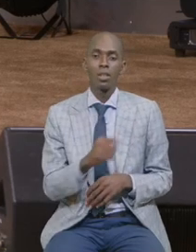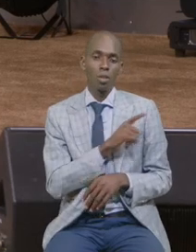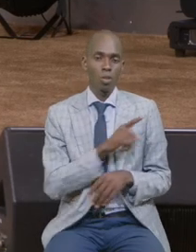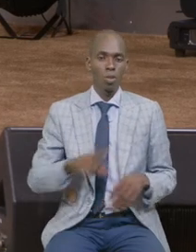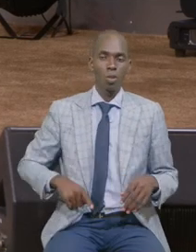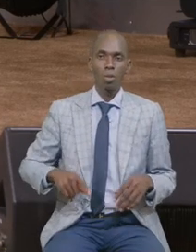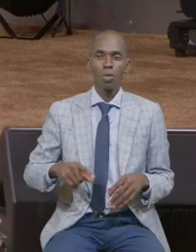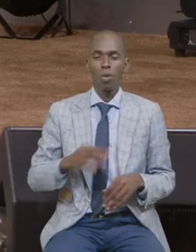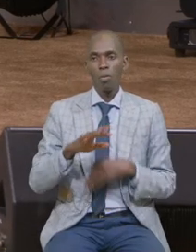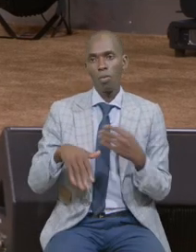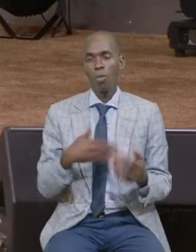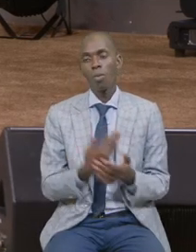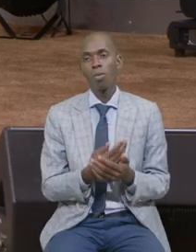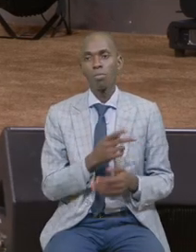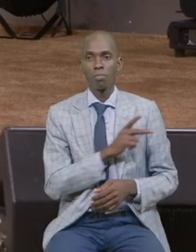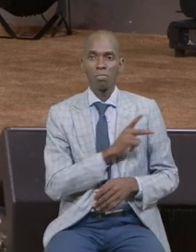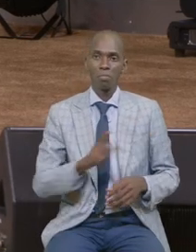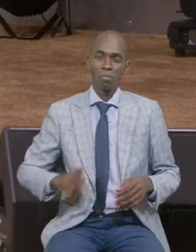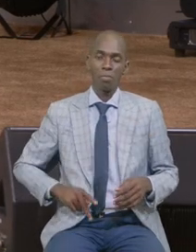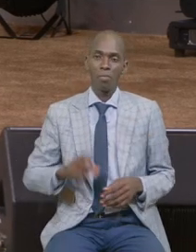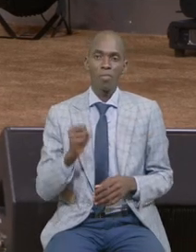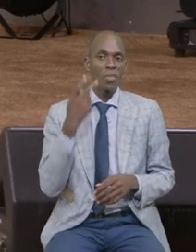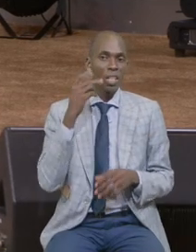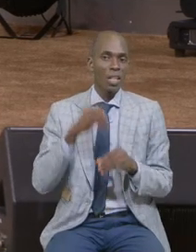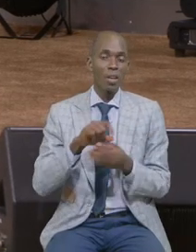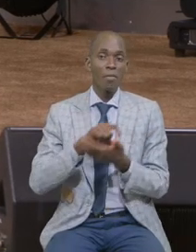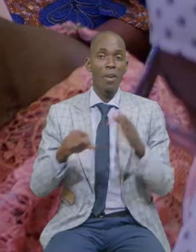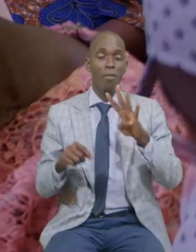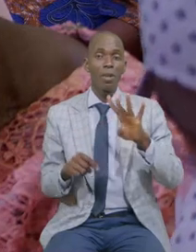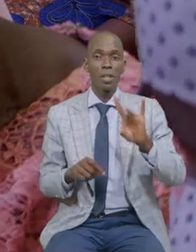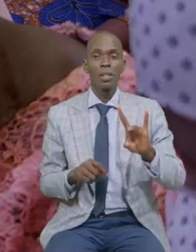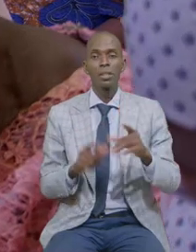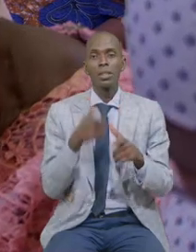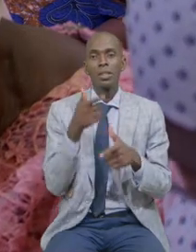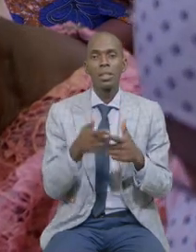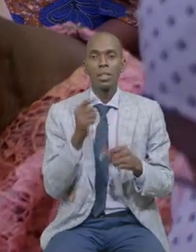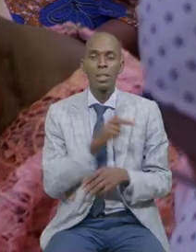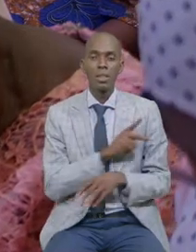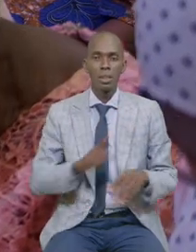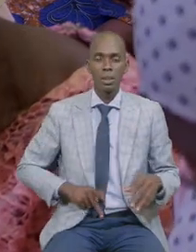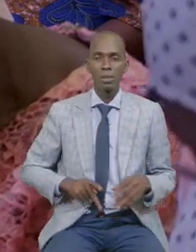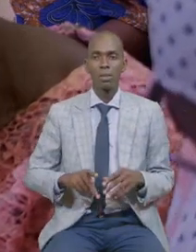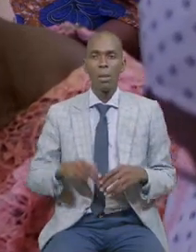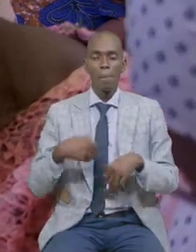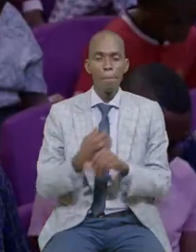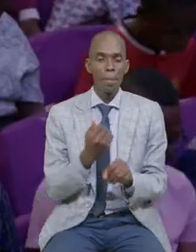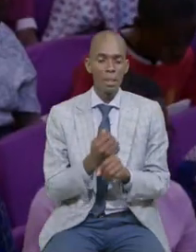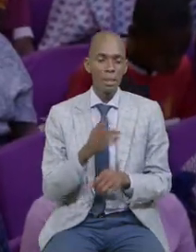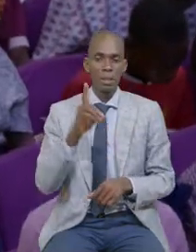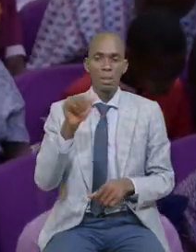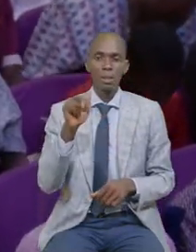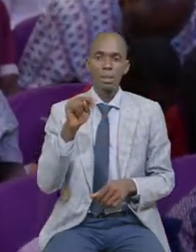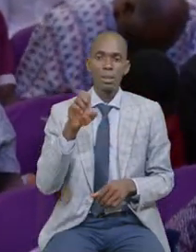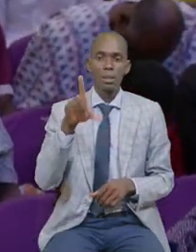of the kings. Look at verse 48. In verse 48, then the king made Daniel a great man